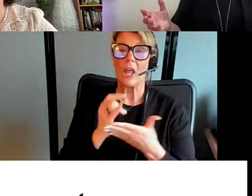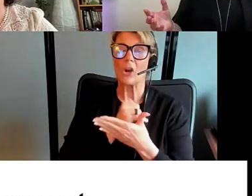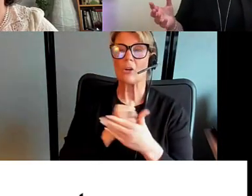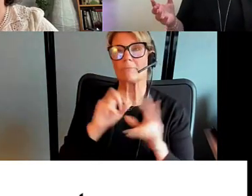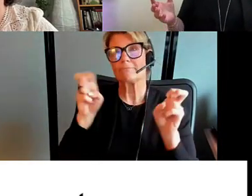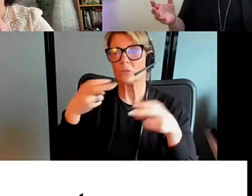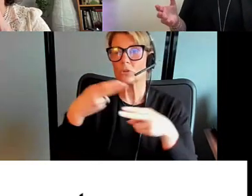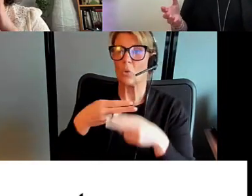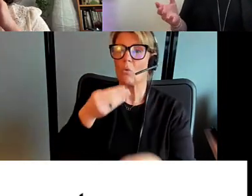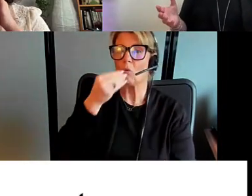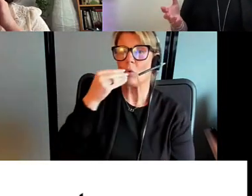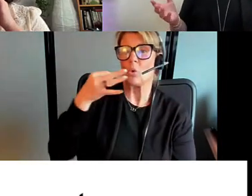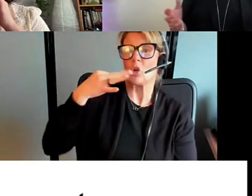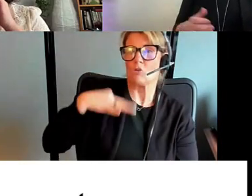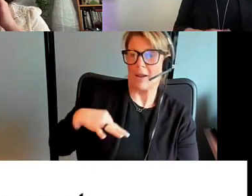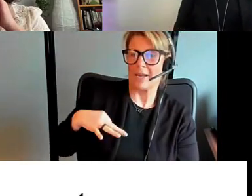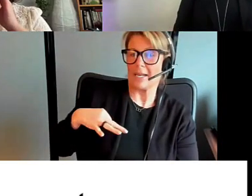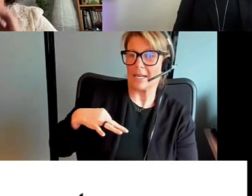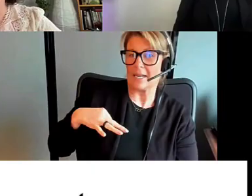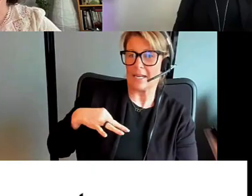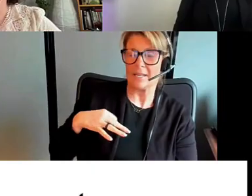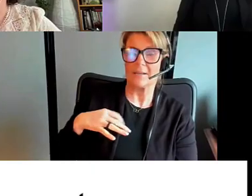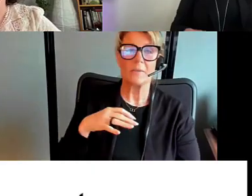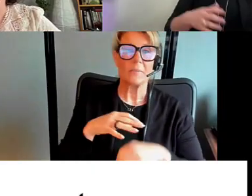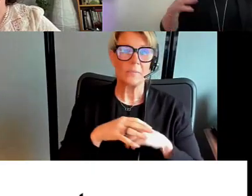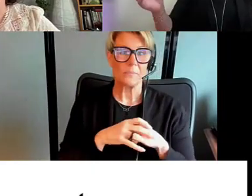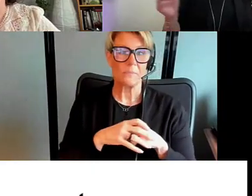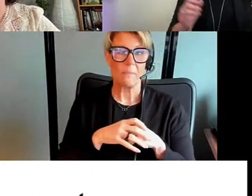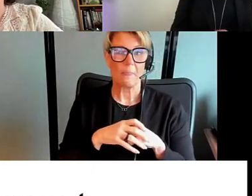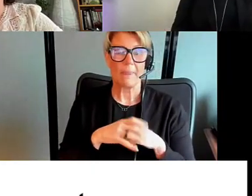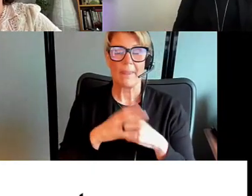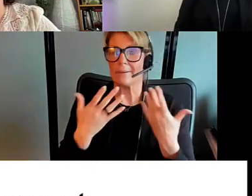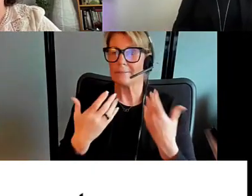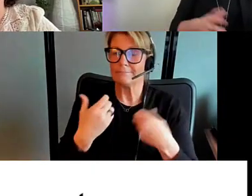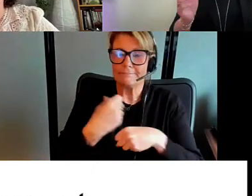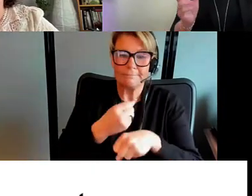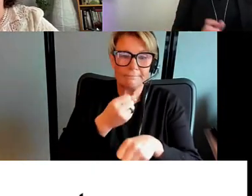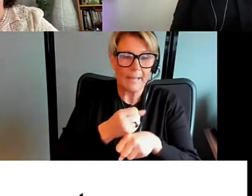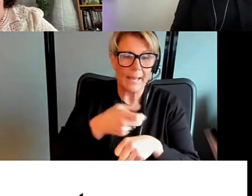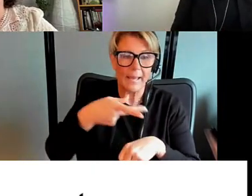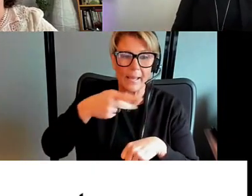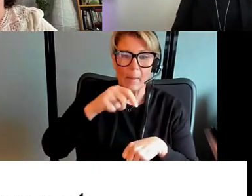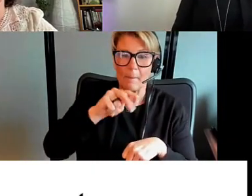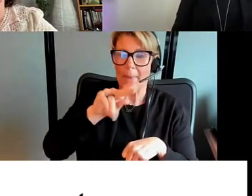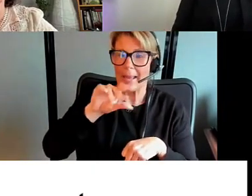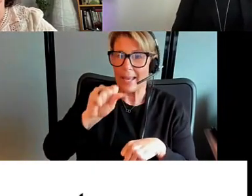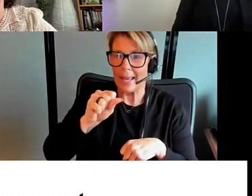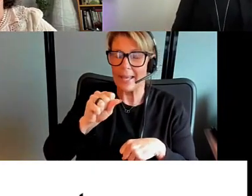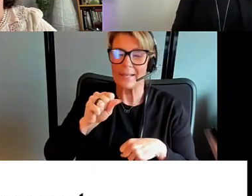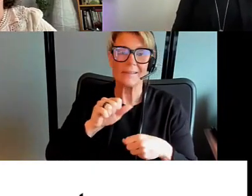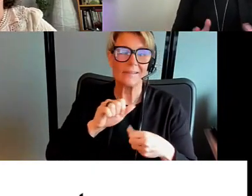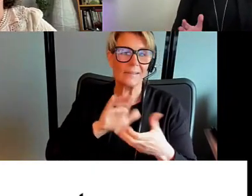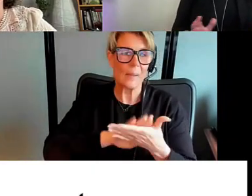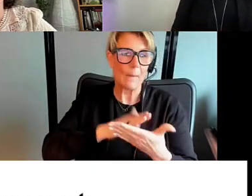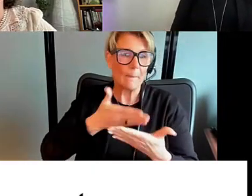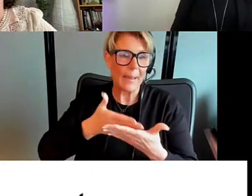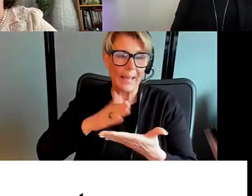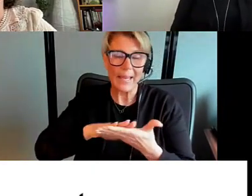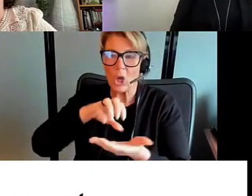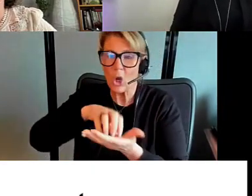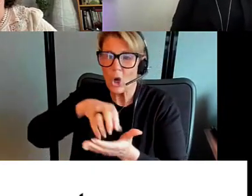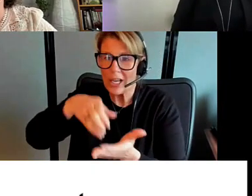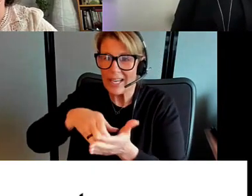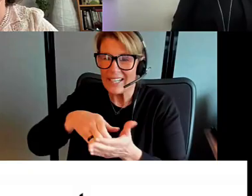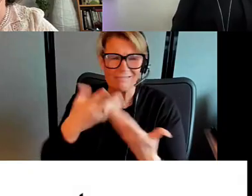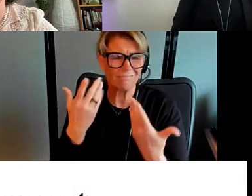credit. So for us, making pancakes or baking cookies for a celebration isn't